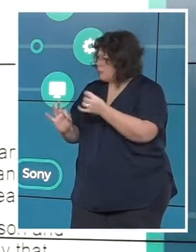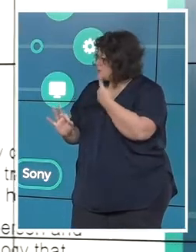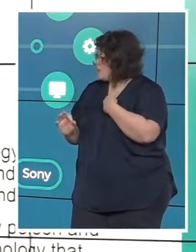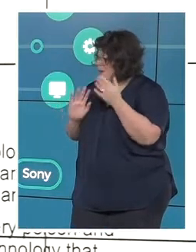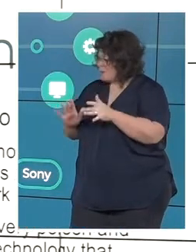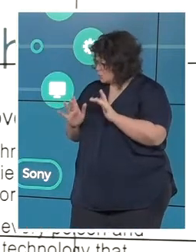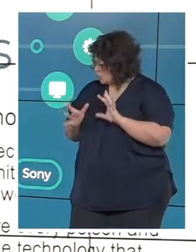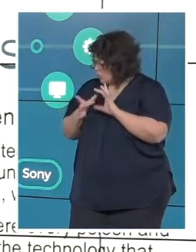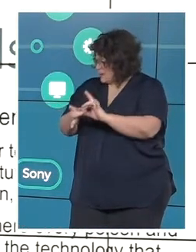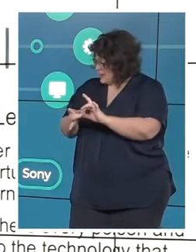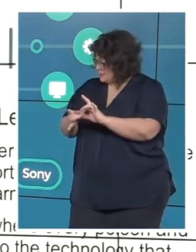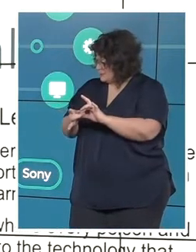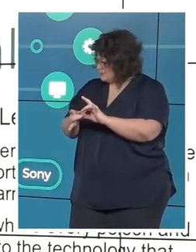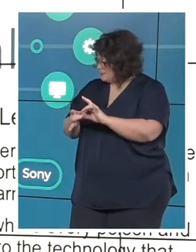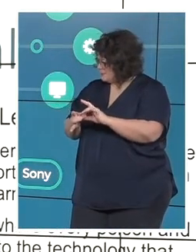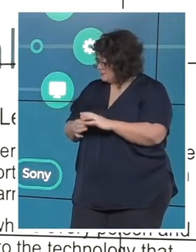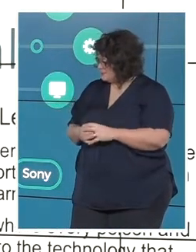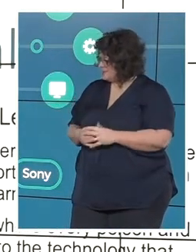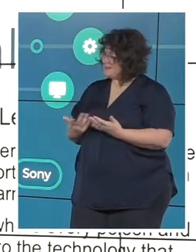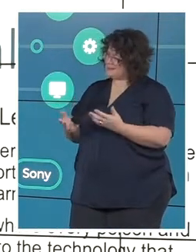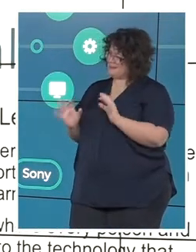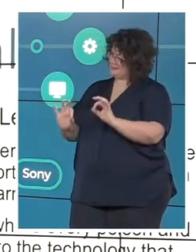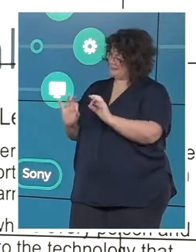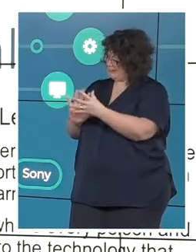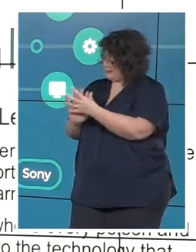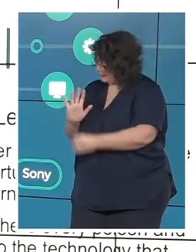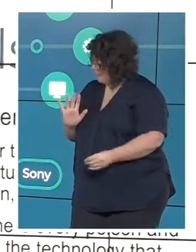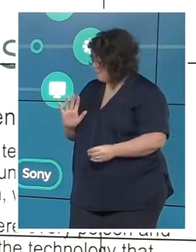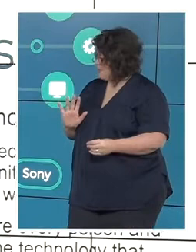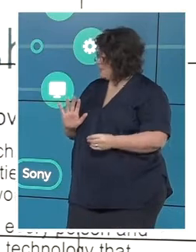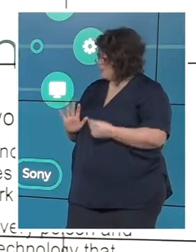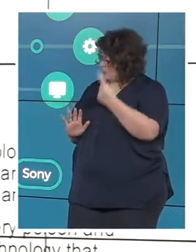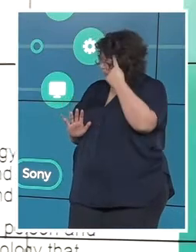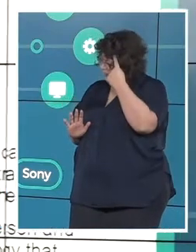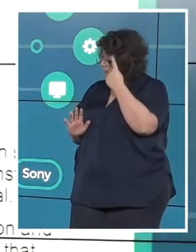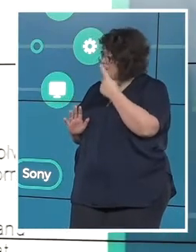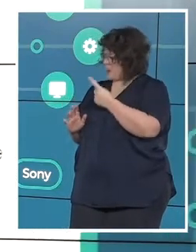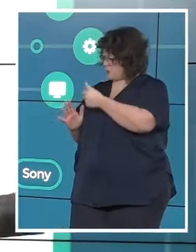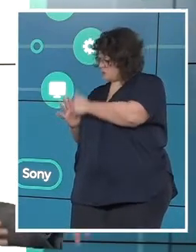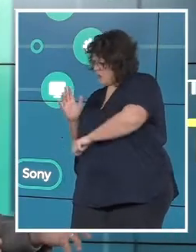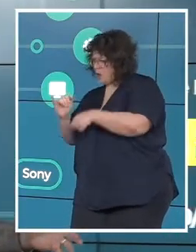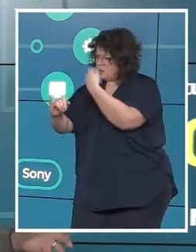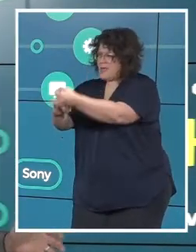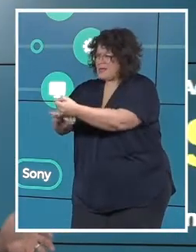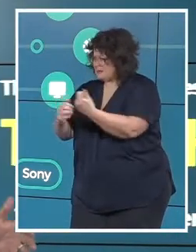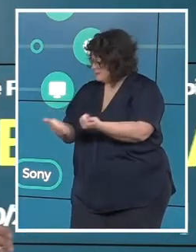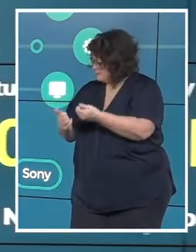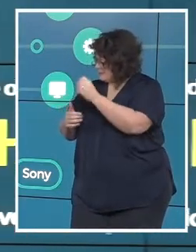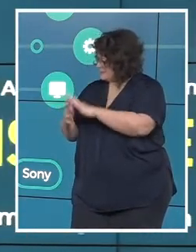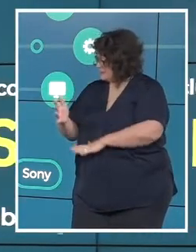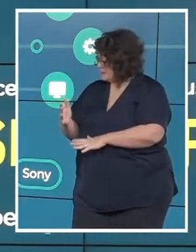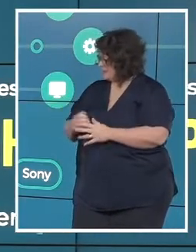the end-to-end experience for all, the impact that it can have. The idea was a great